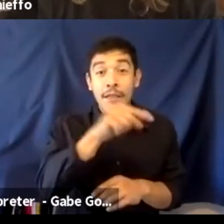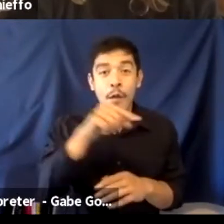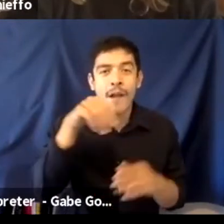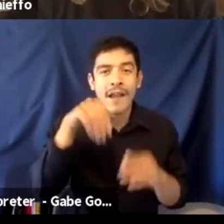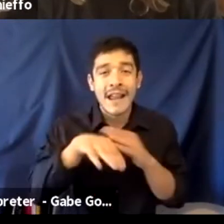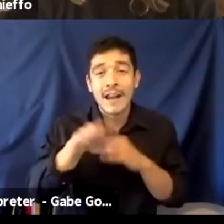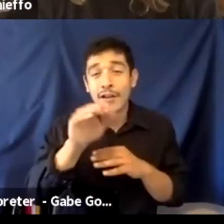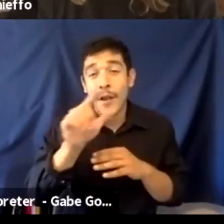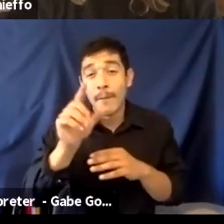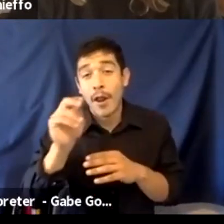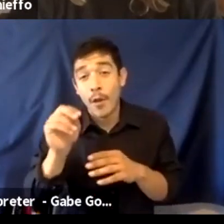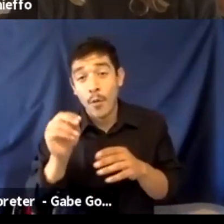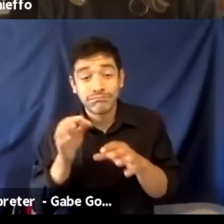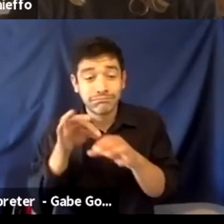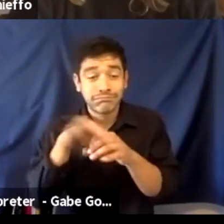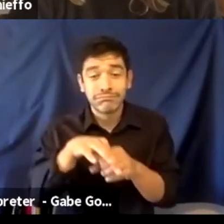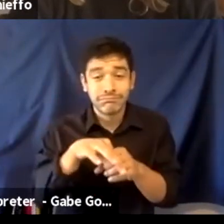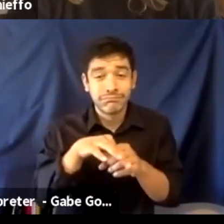your balloons.